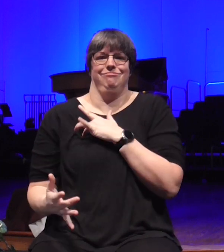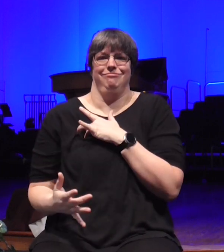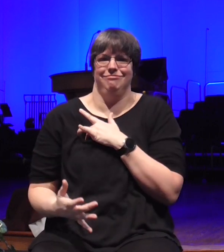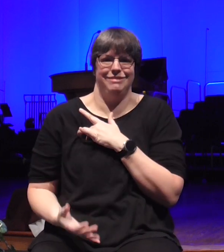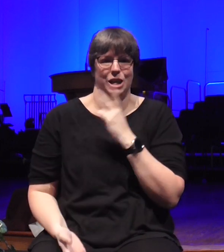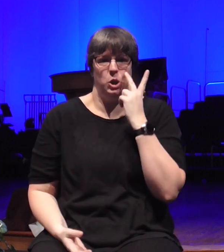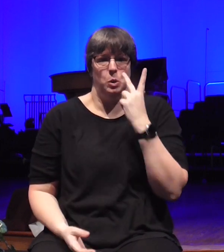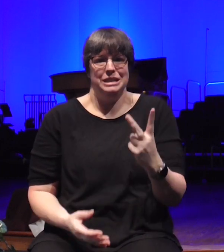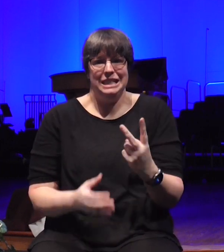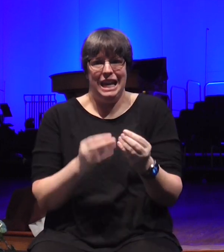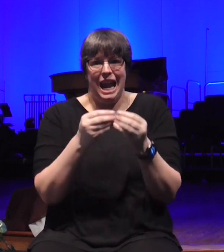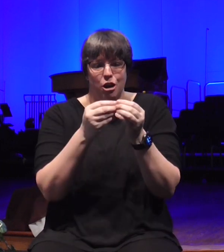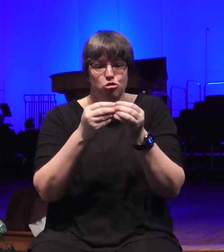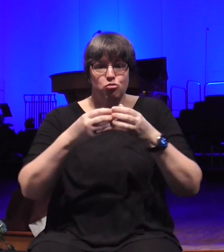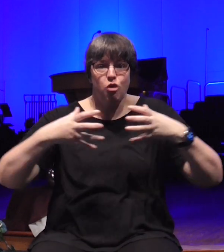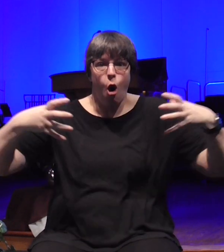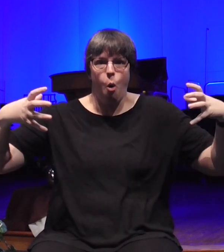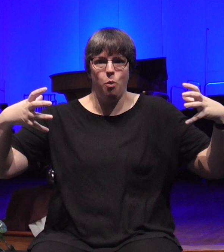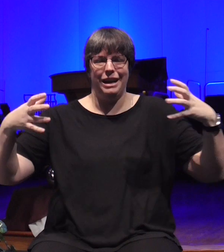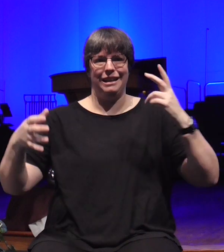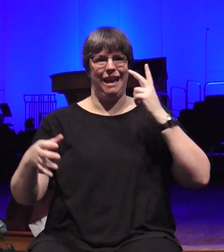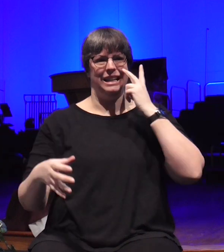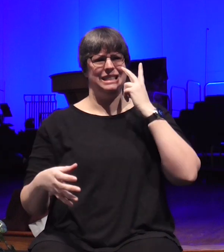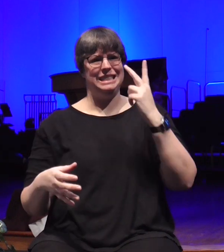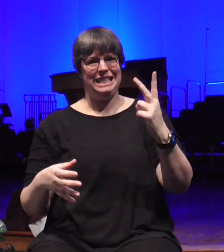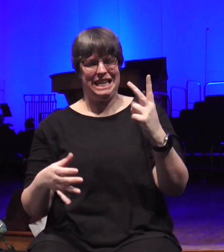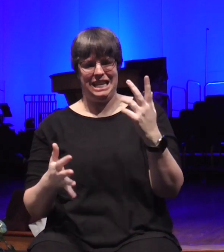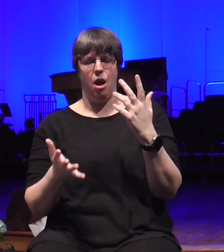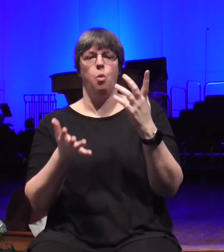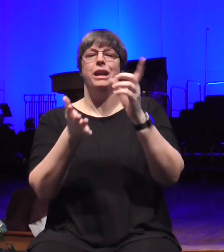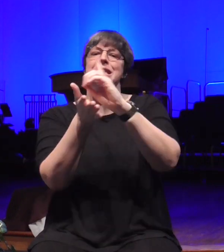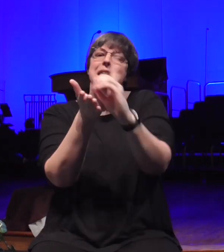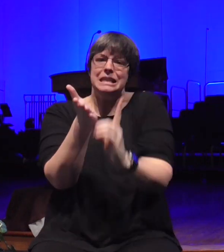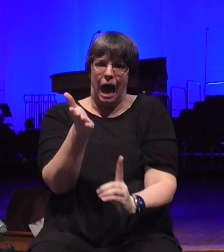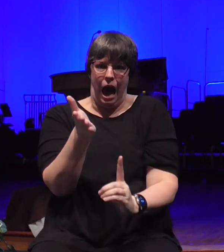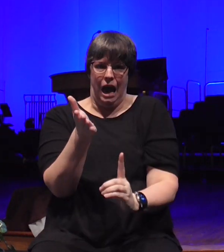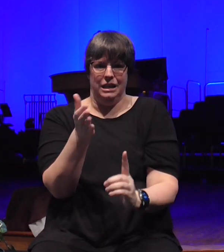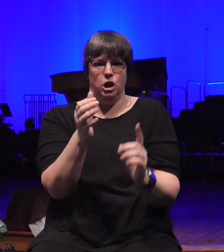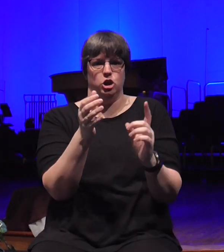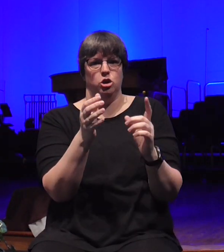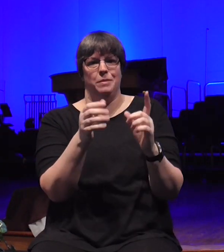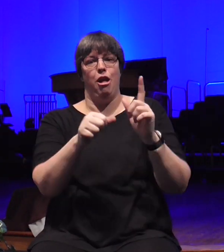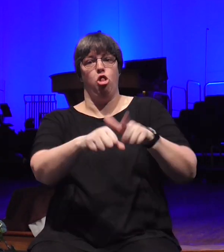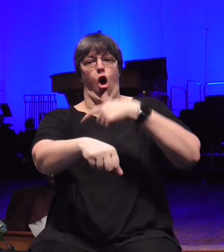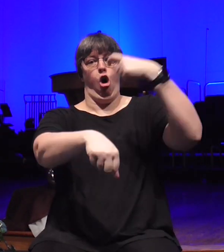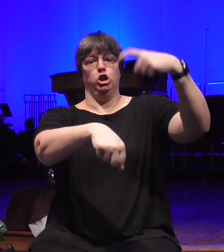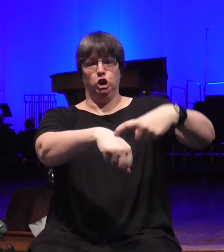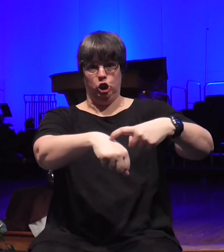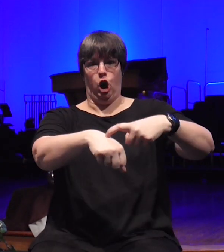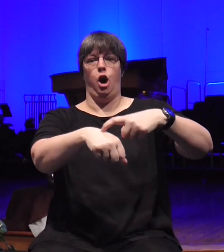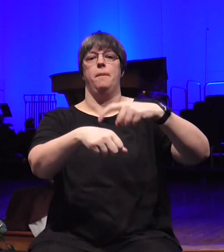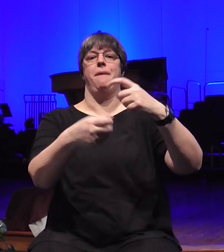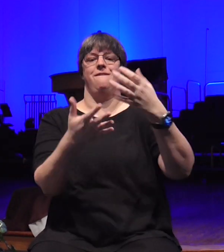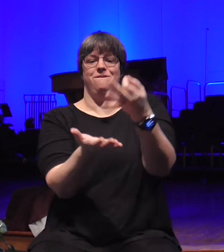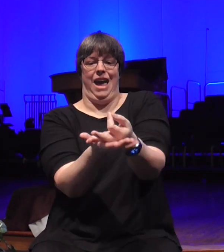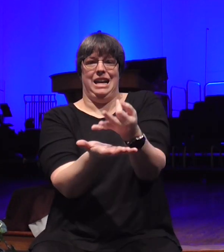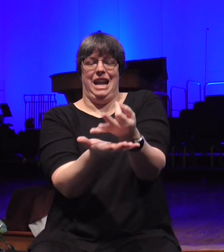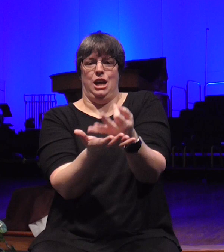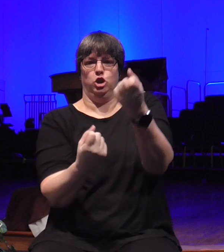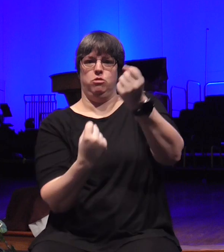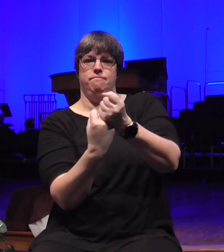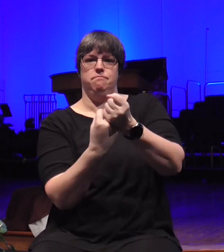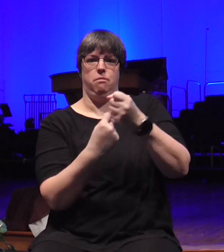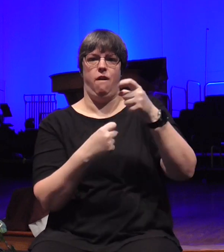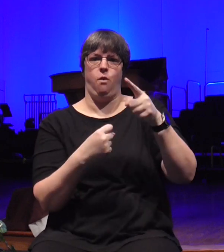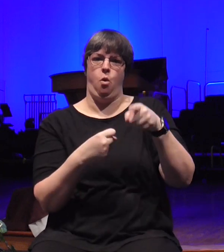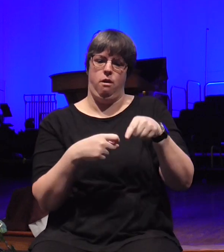it is fulfilling its design to be the long-term financial foundation for this church for generations to come. And